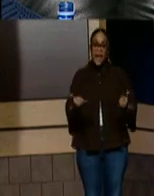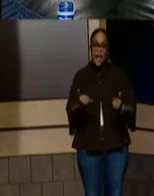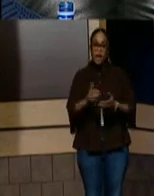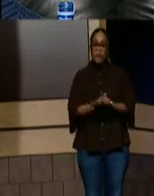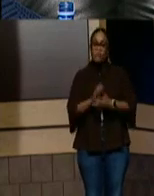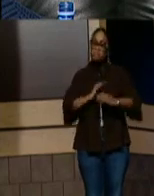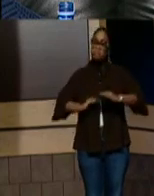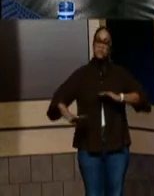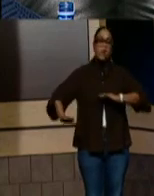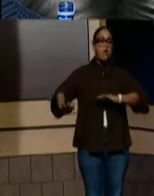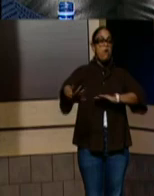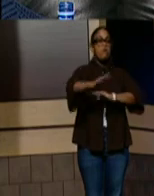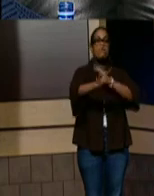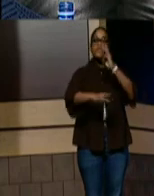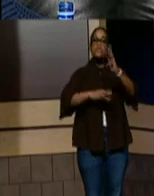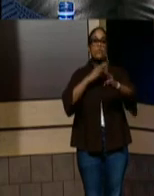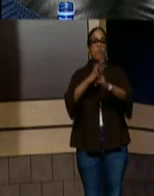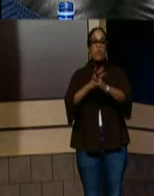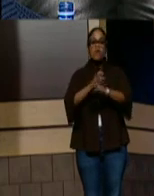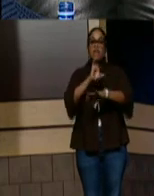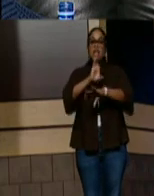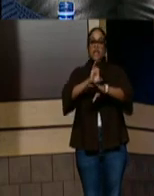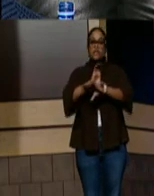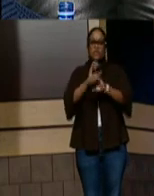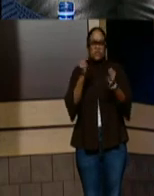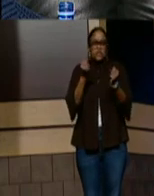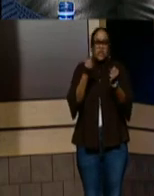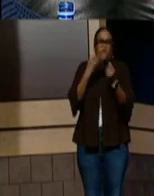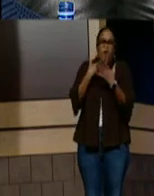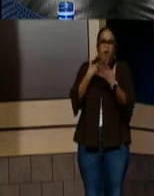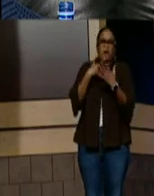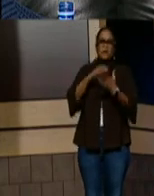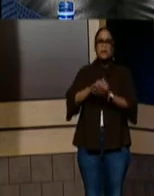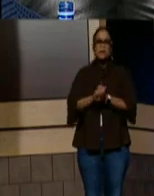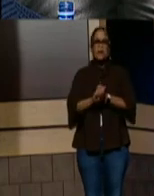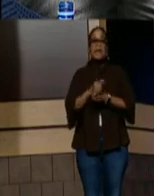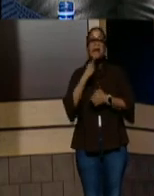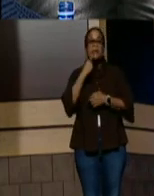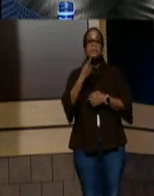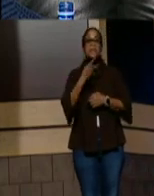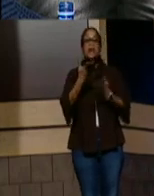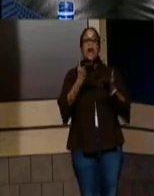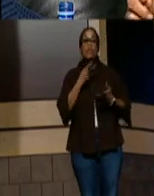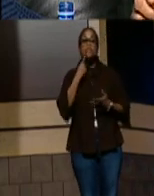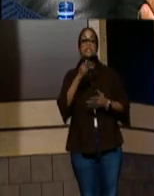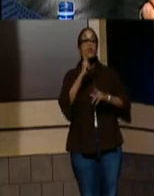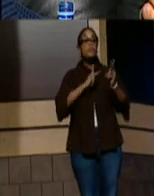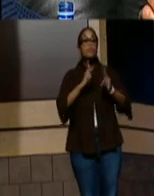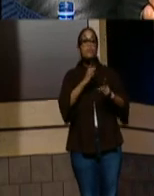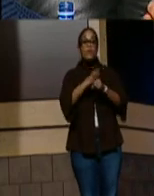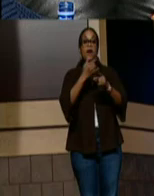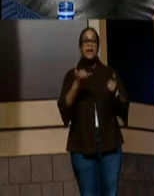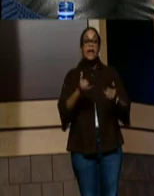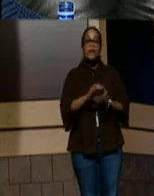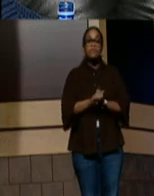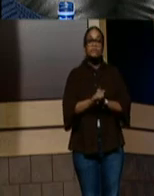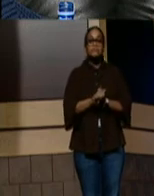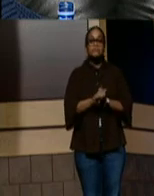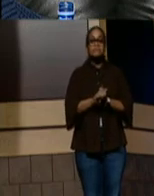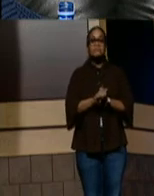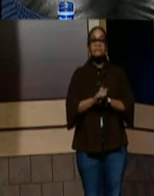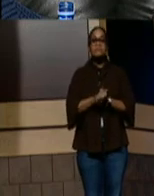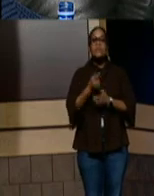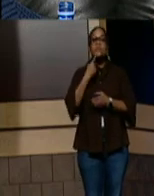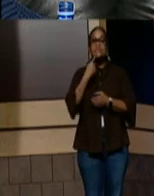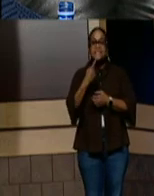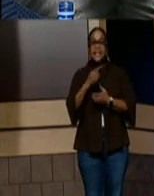over the world and even the church has been panicking. So I'm saying I want to tell people right now, because I may not get to preach again. No, I want to